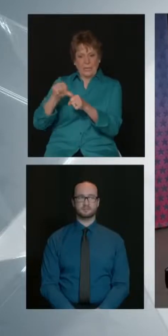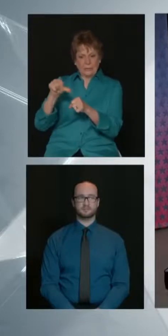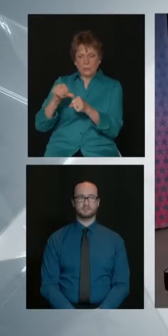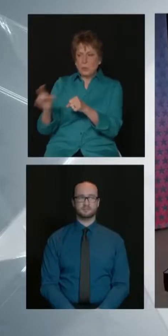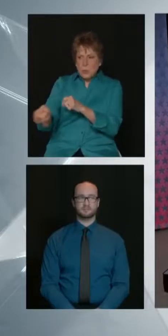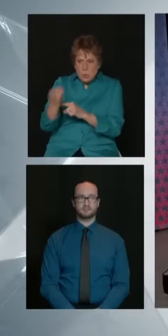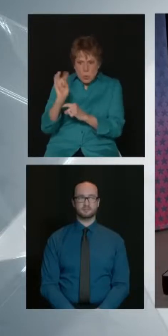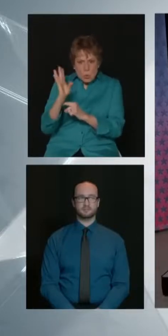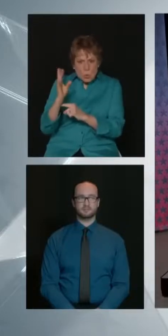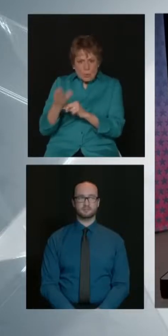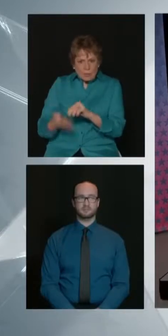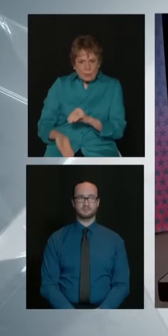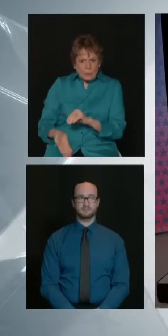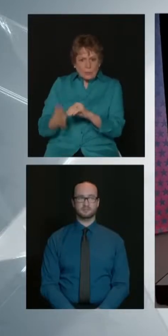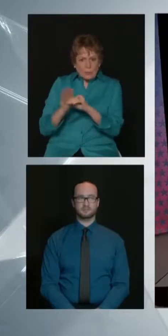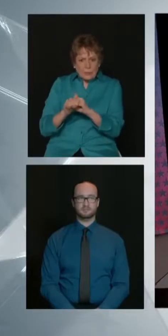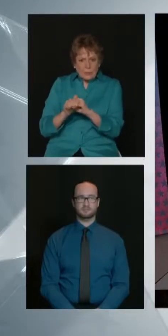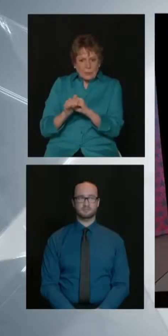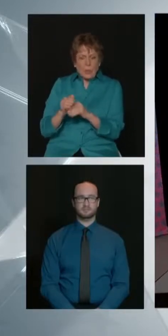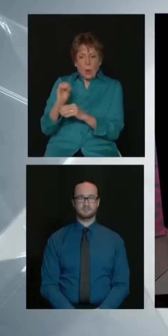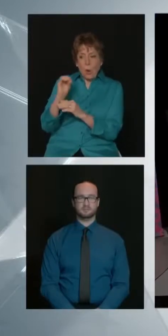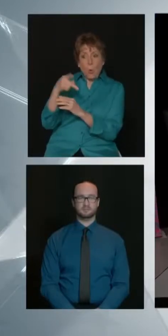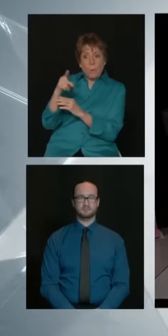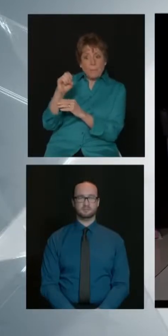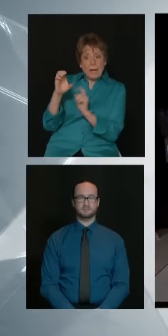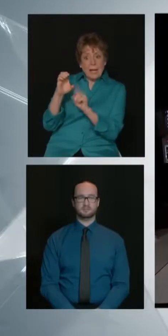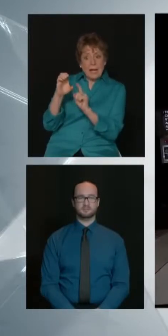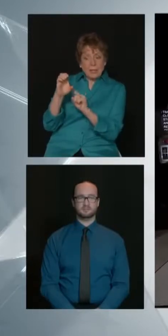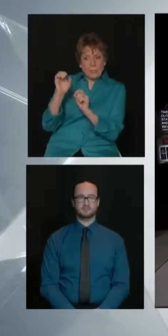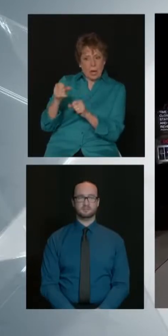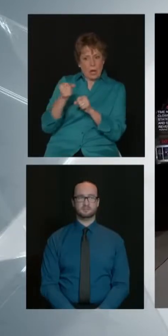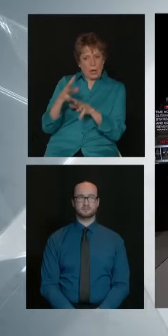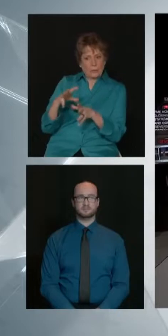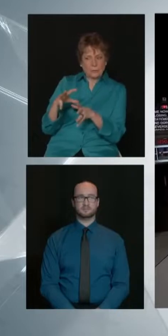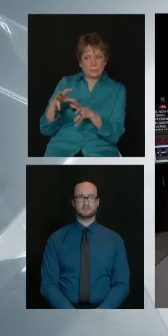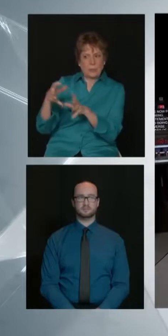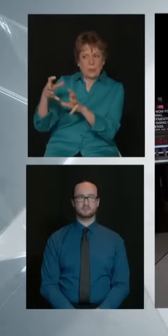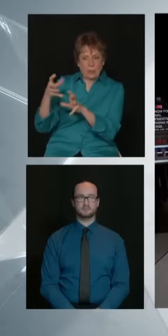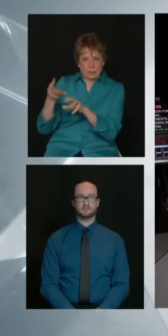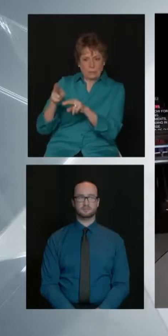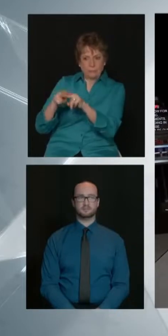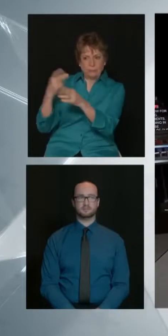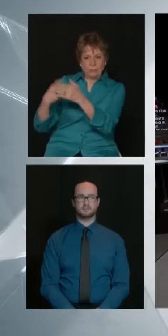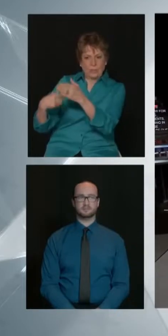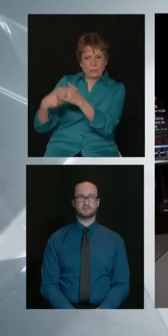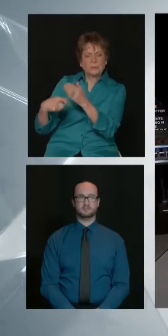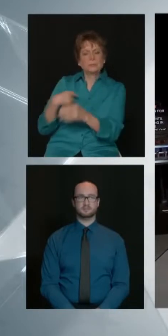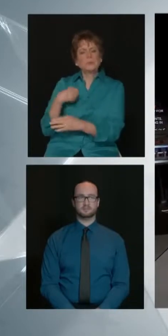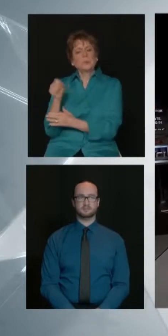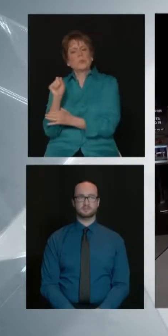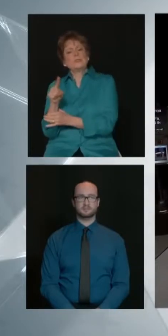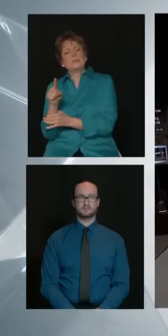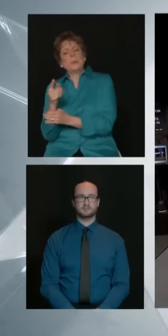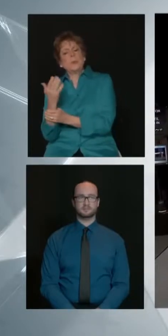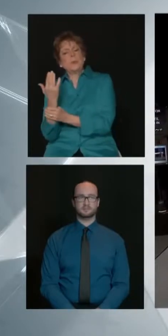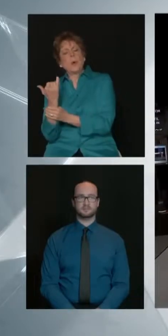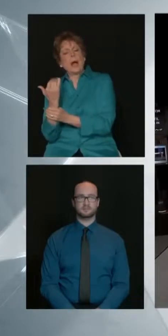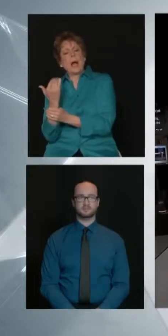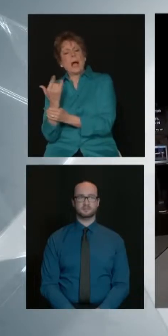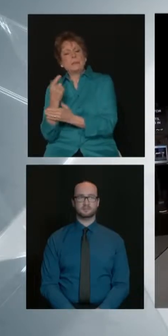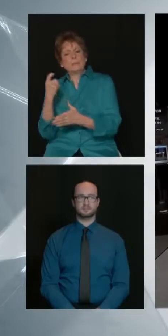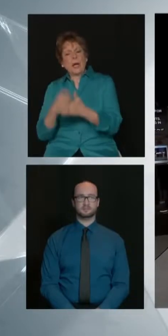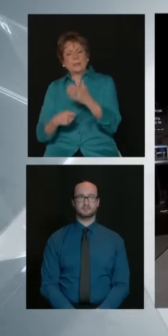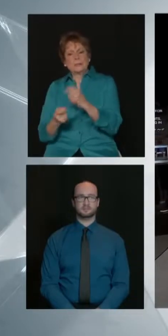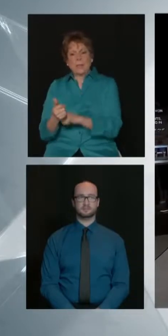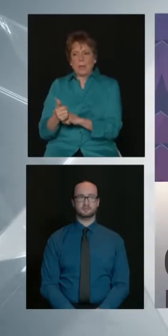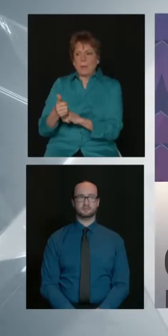crude production. Why are consumer prices so high? What have you done to address this issue? Yeah, first